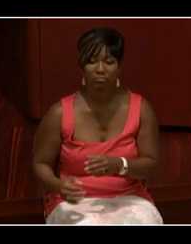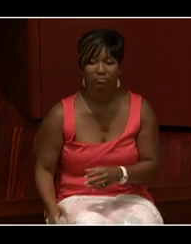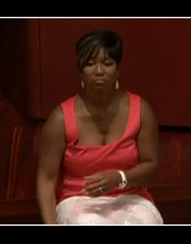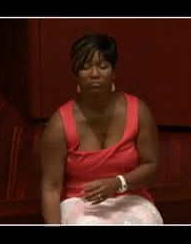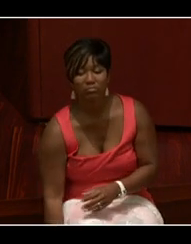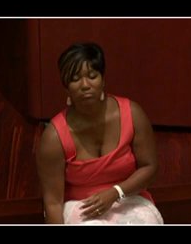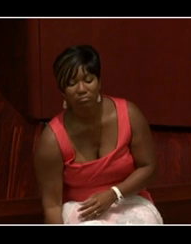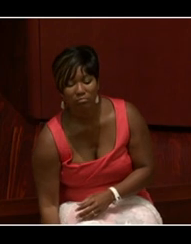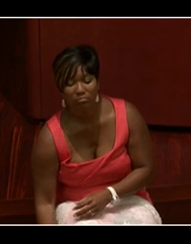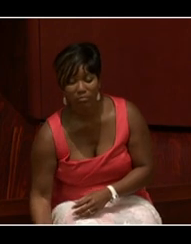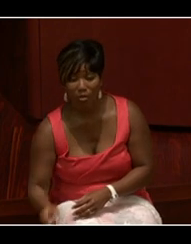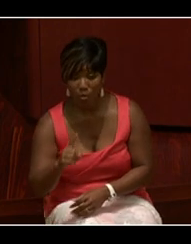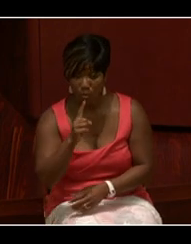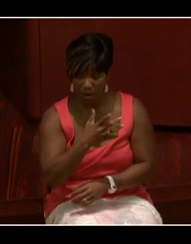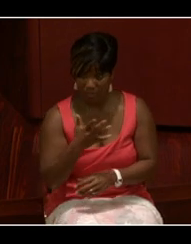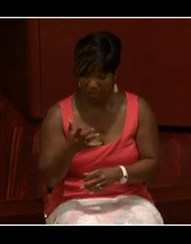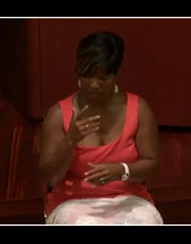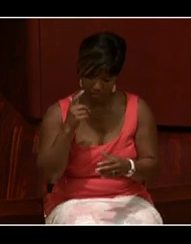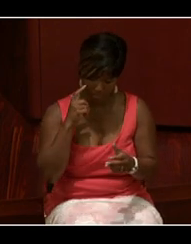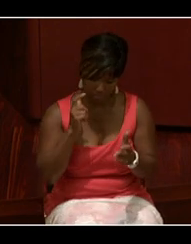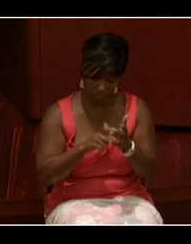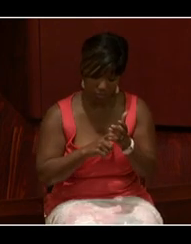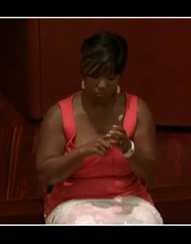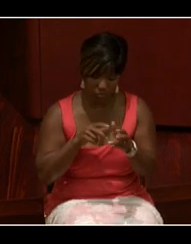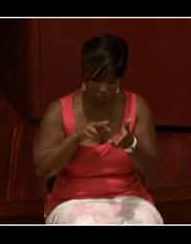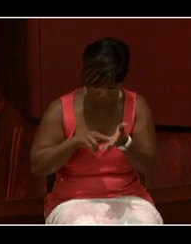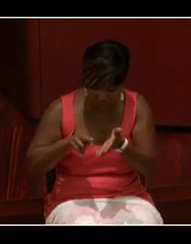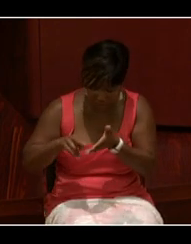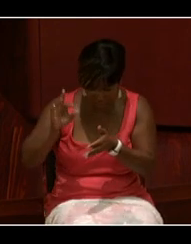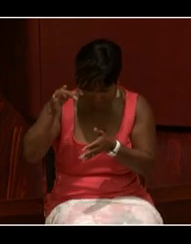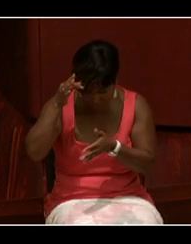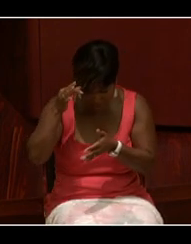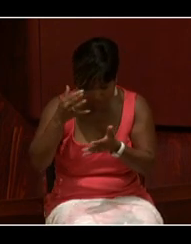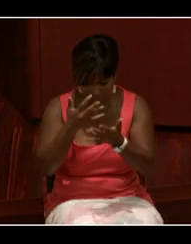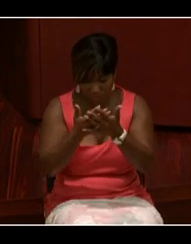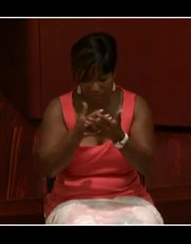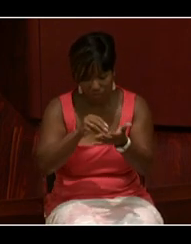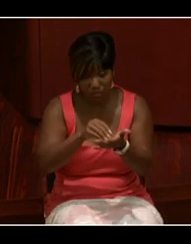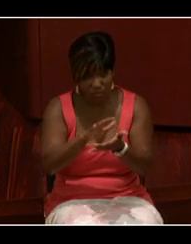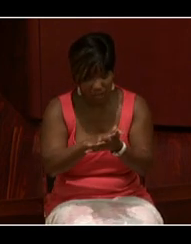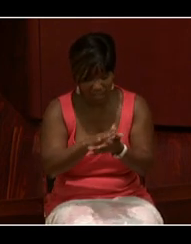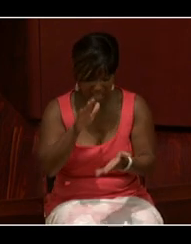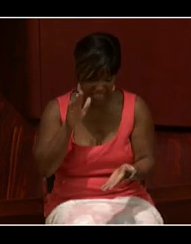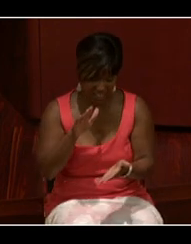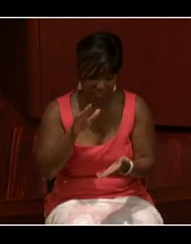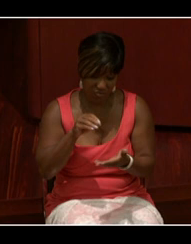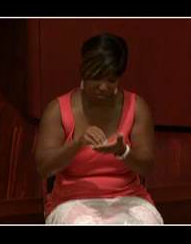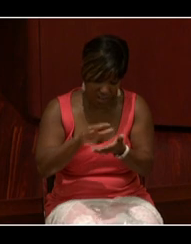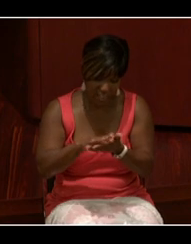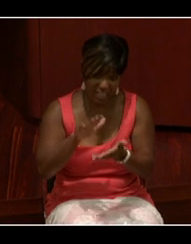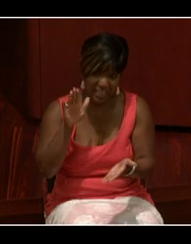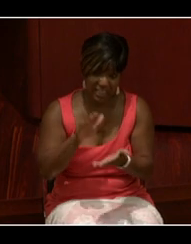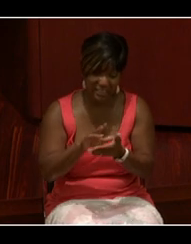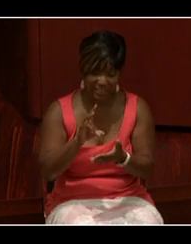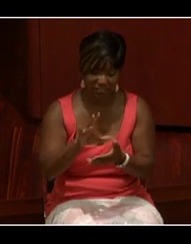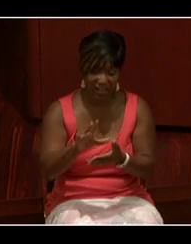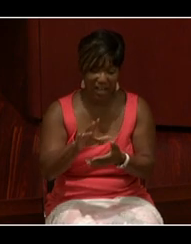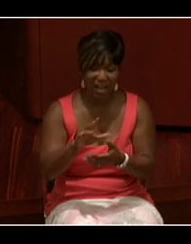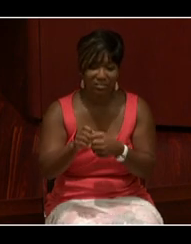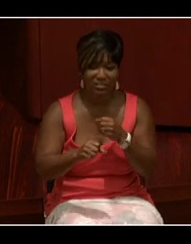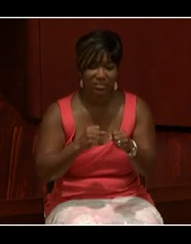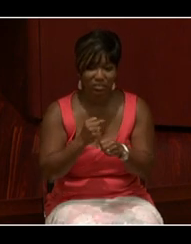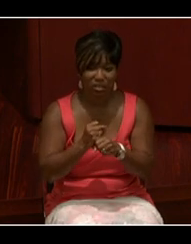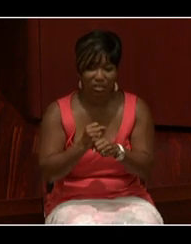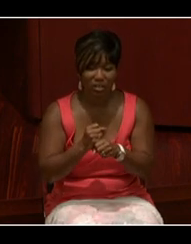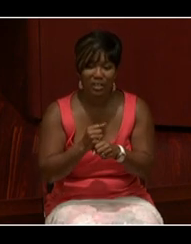One thing to definitely note when researching federal prison records are that records less than 75 years old are exempt from the Freedom of